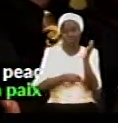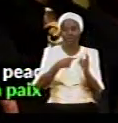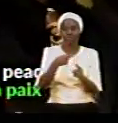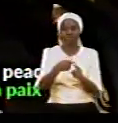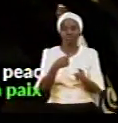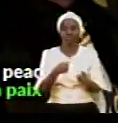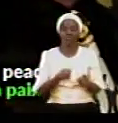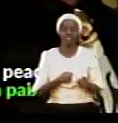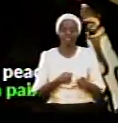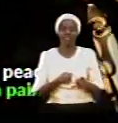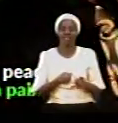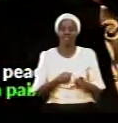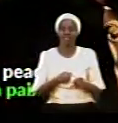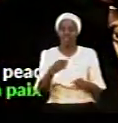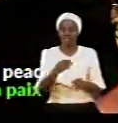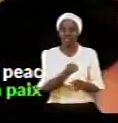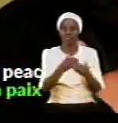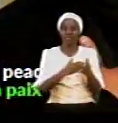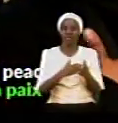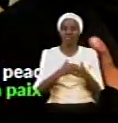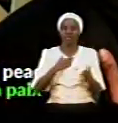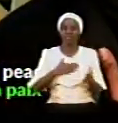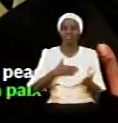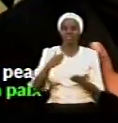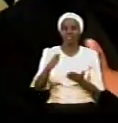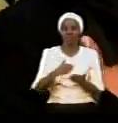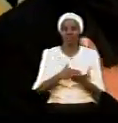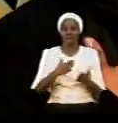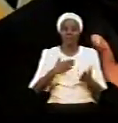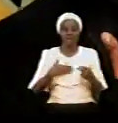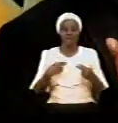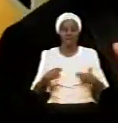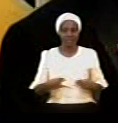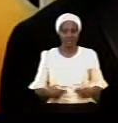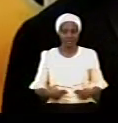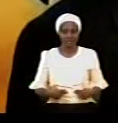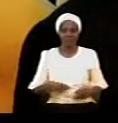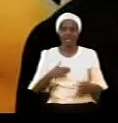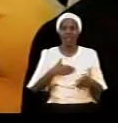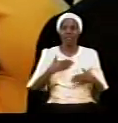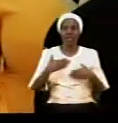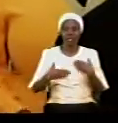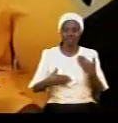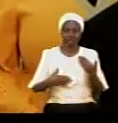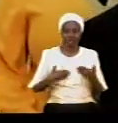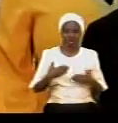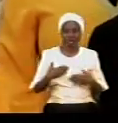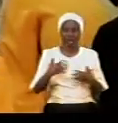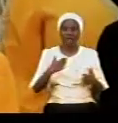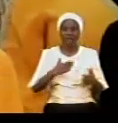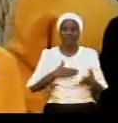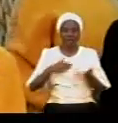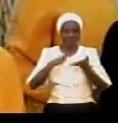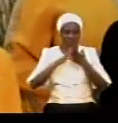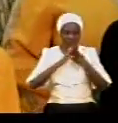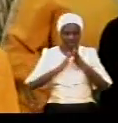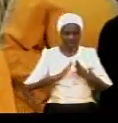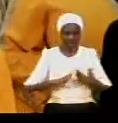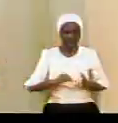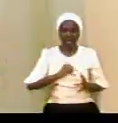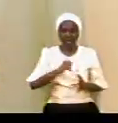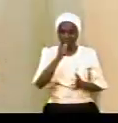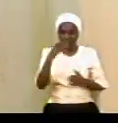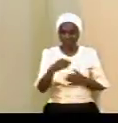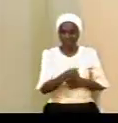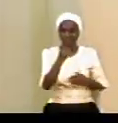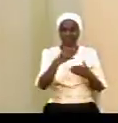my health, my health, my joy, my joy, my peace. My I'm peace. Taking it back. I'm taking back everything that the devil stole